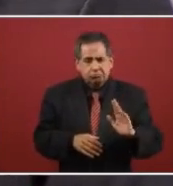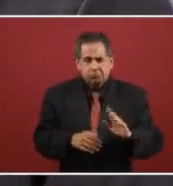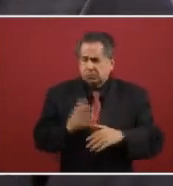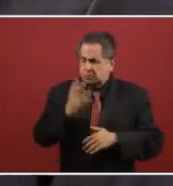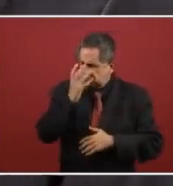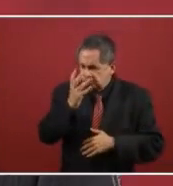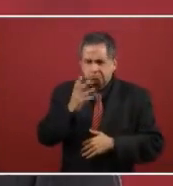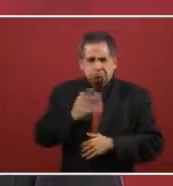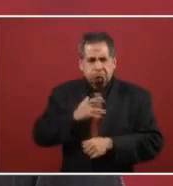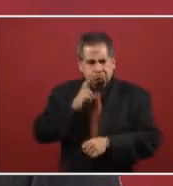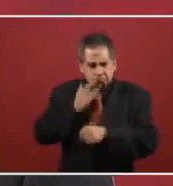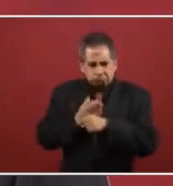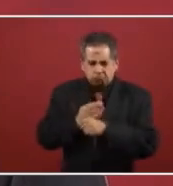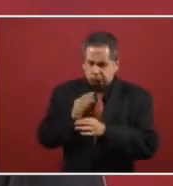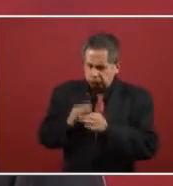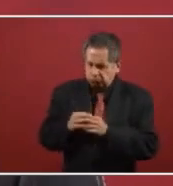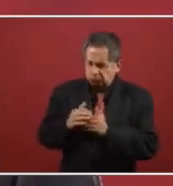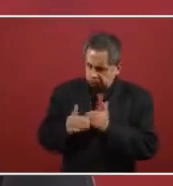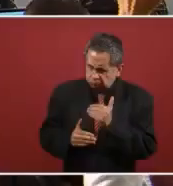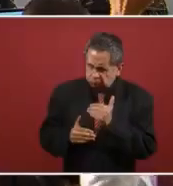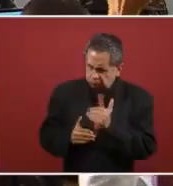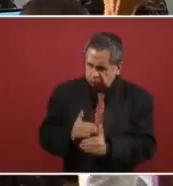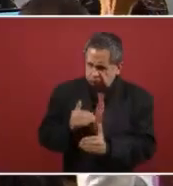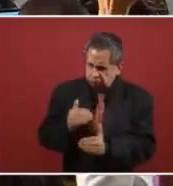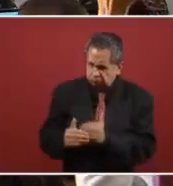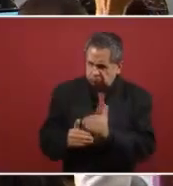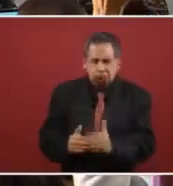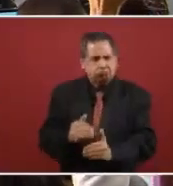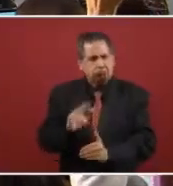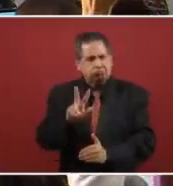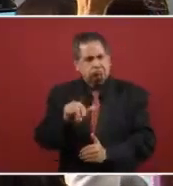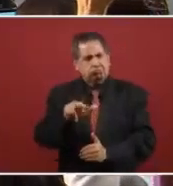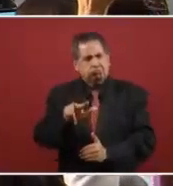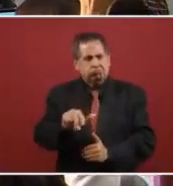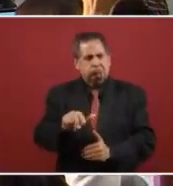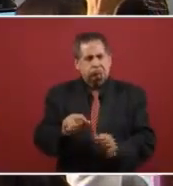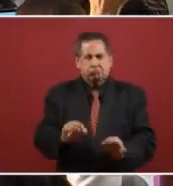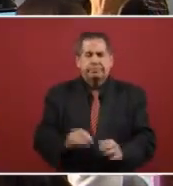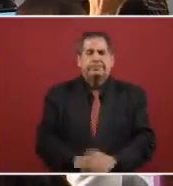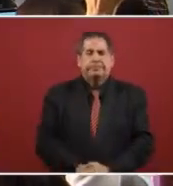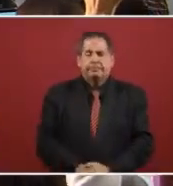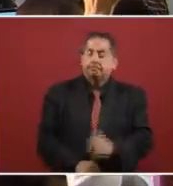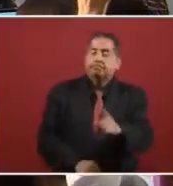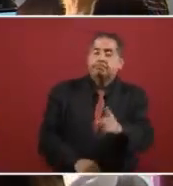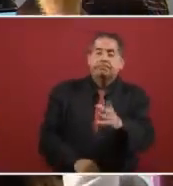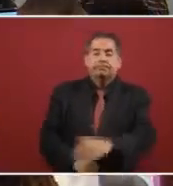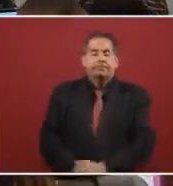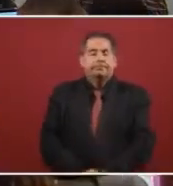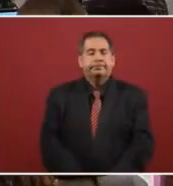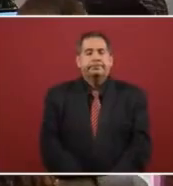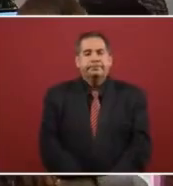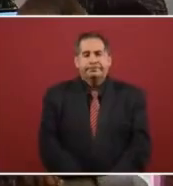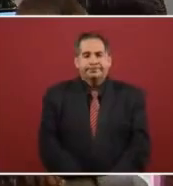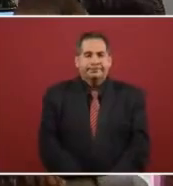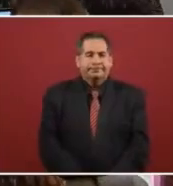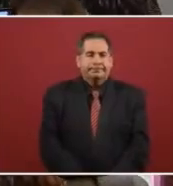con responsabilidad. Y ahí with vamos. responsibility and seriousness. Vamos allá.